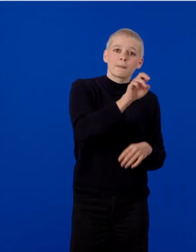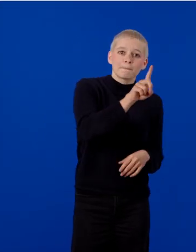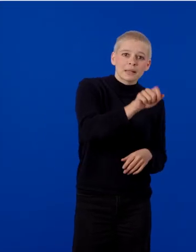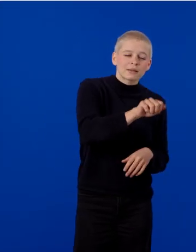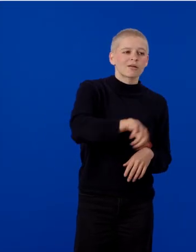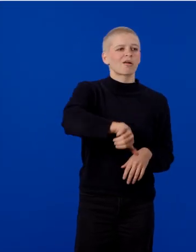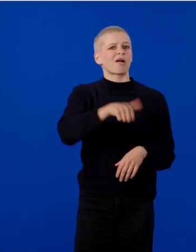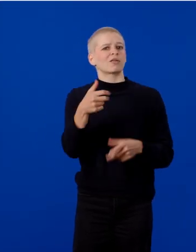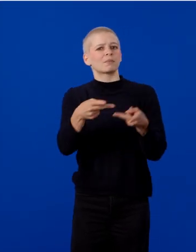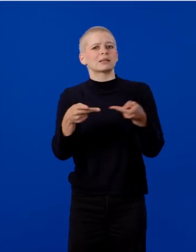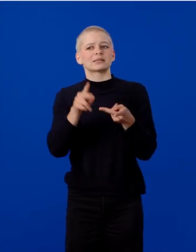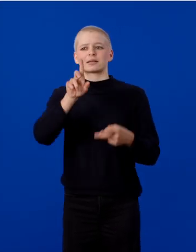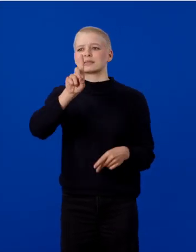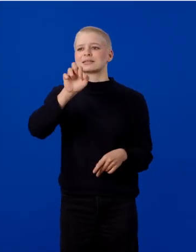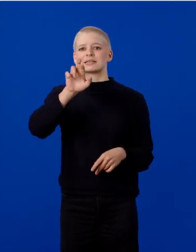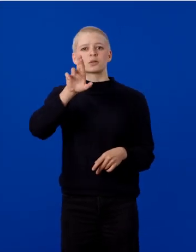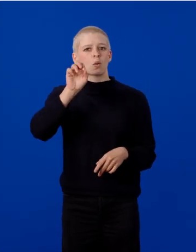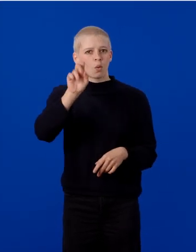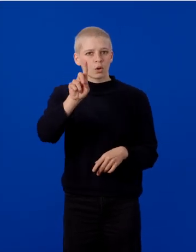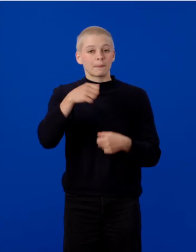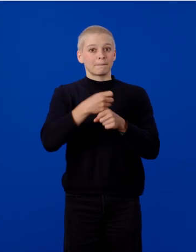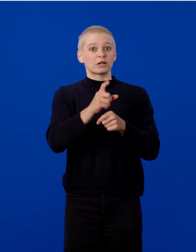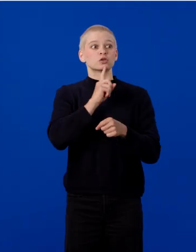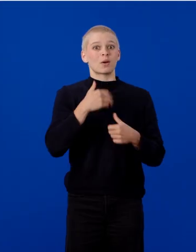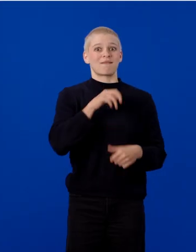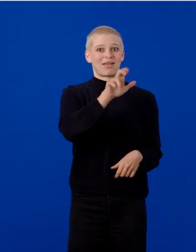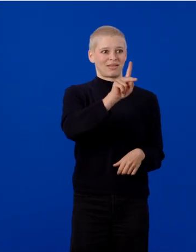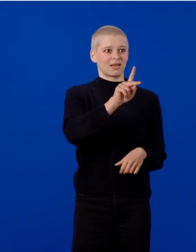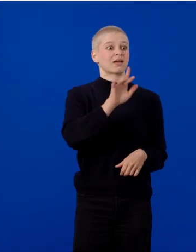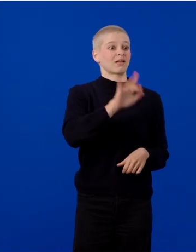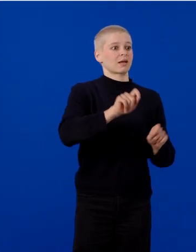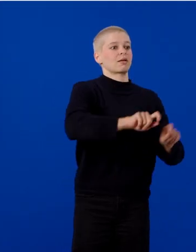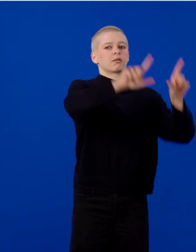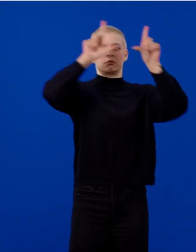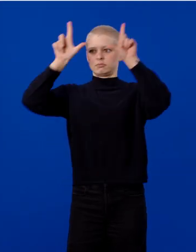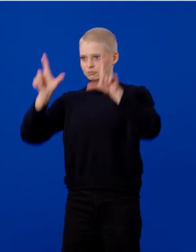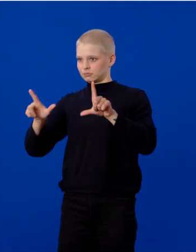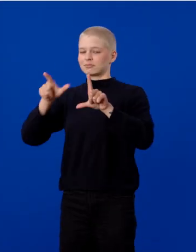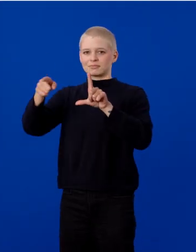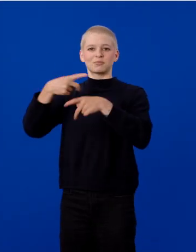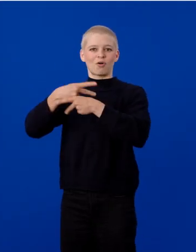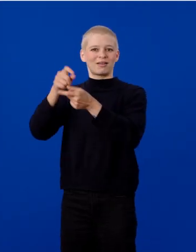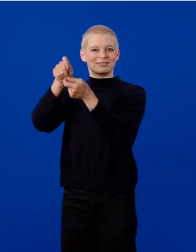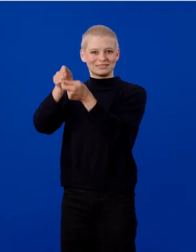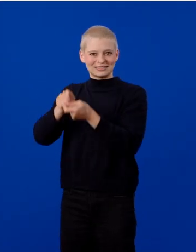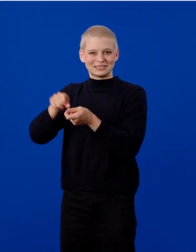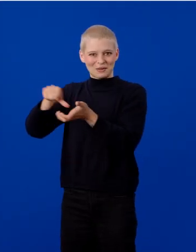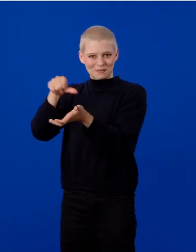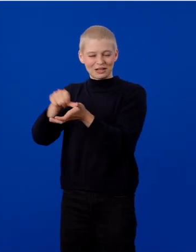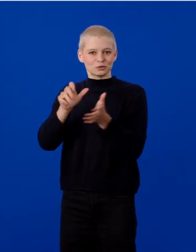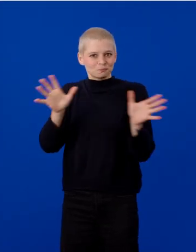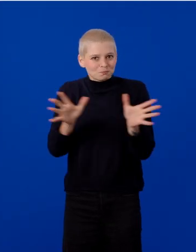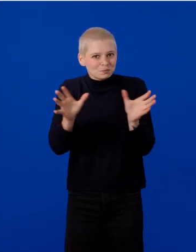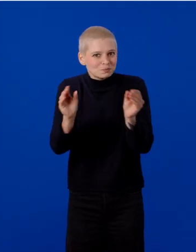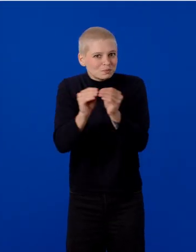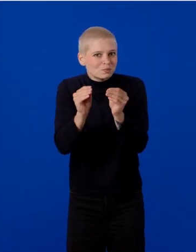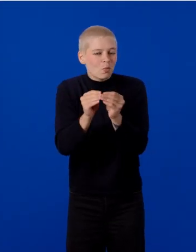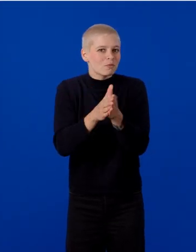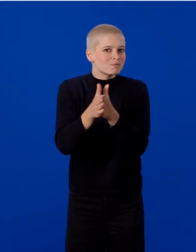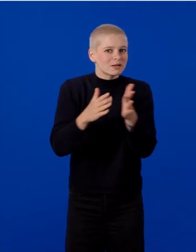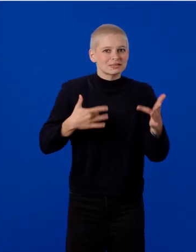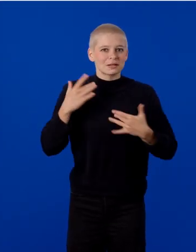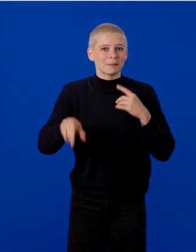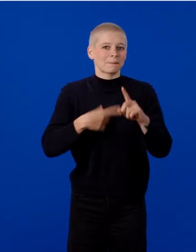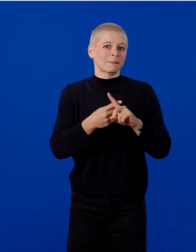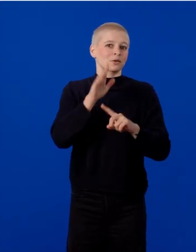Discord, make sure to link to your product detail page to focus that hype towards downloads and engagement with your content.